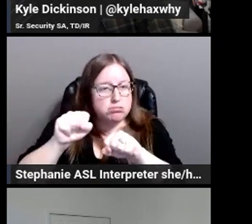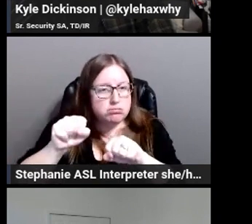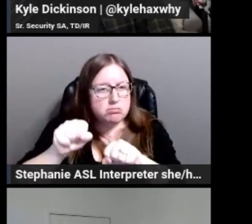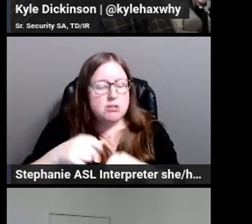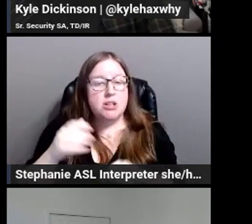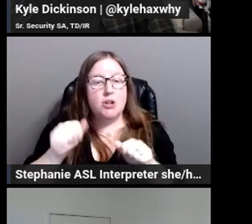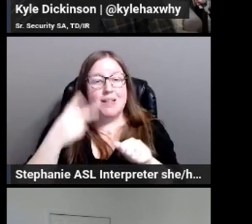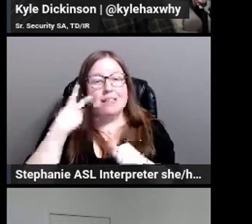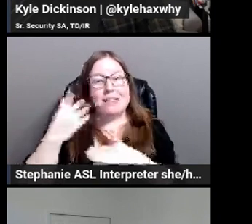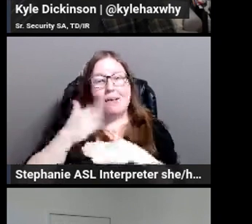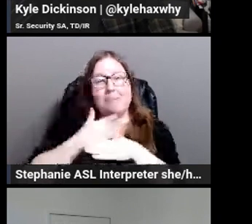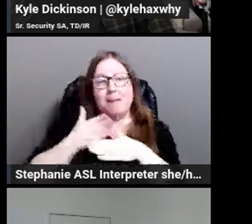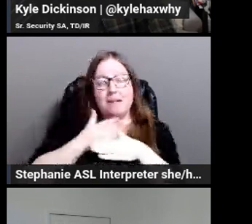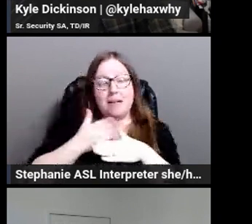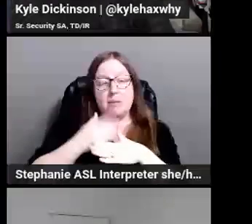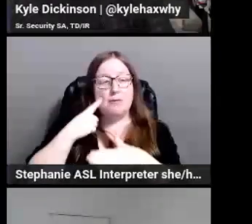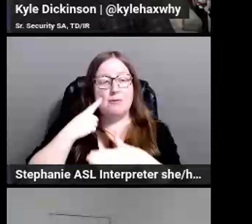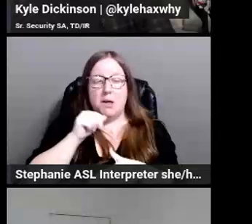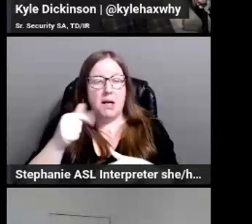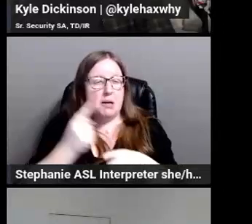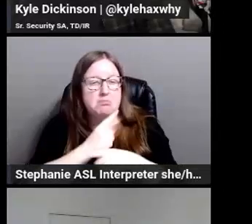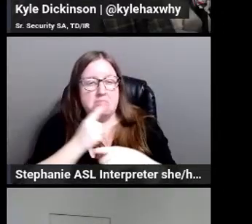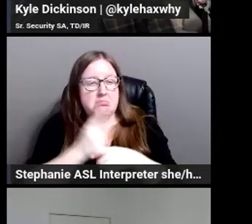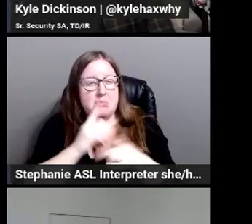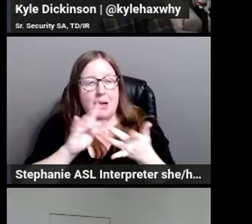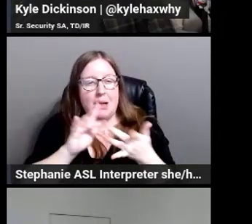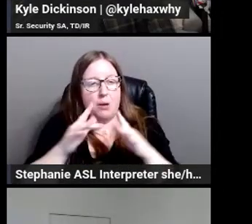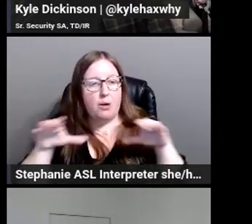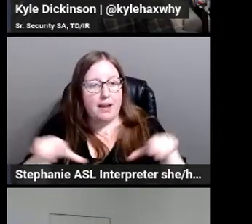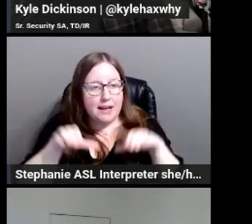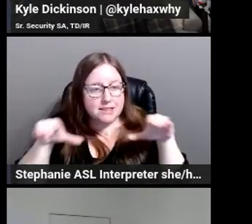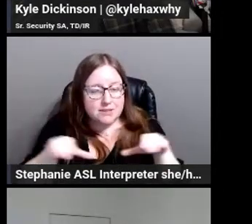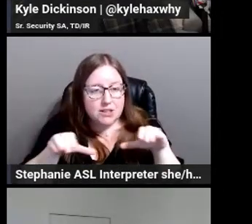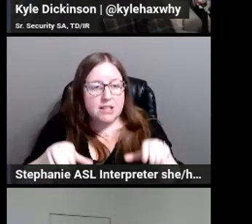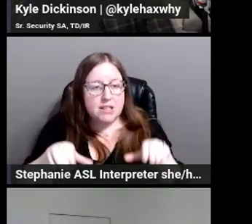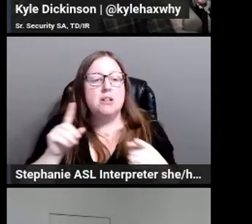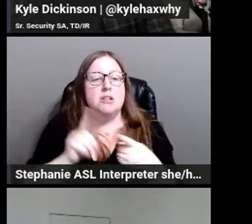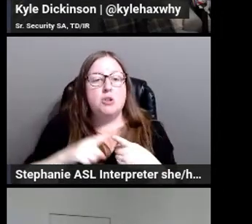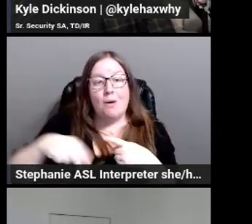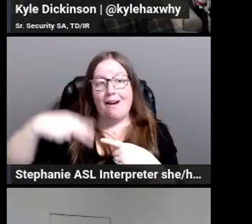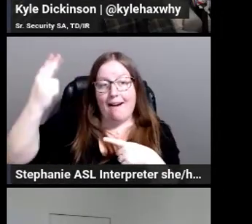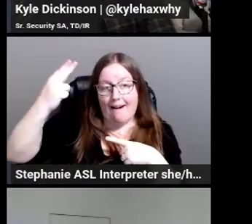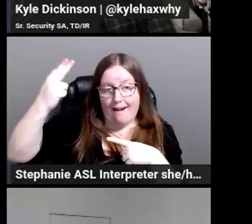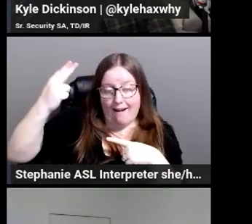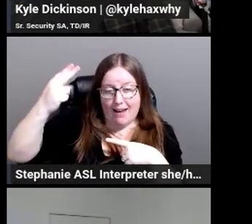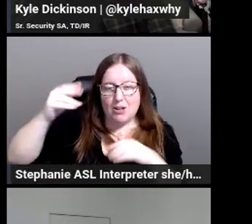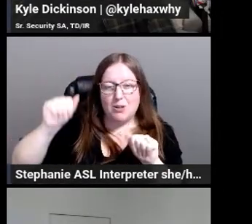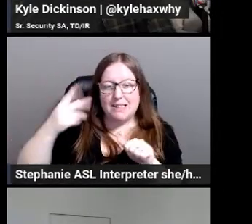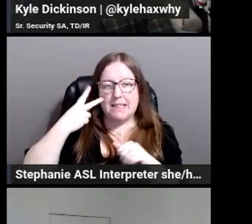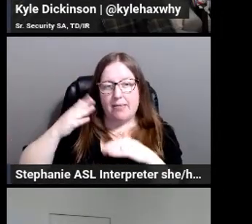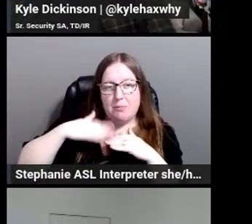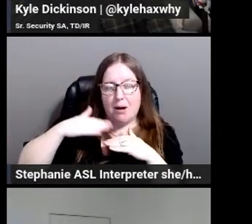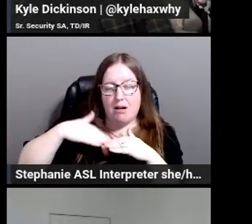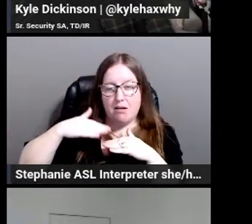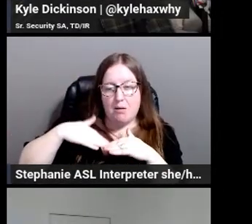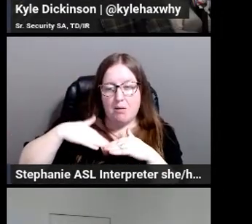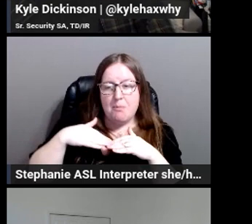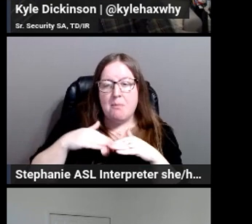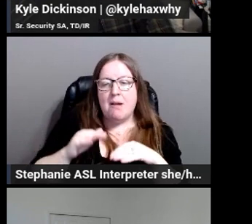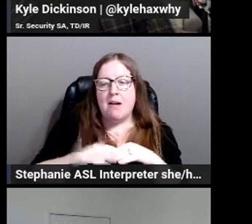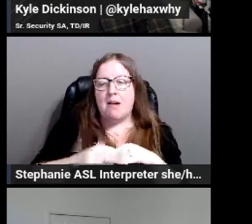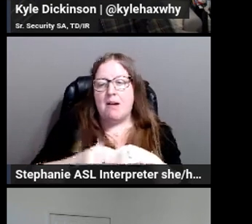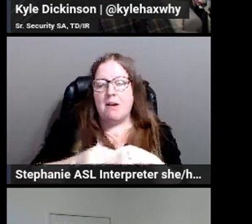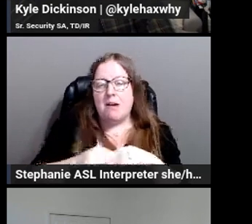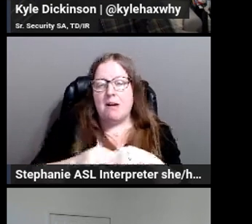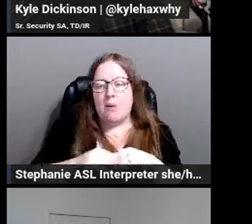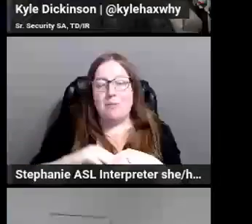a medium for some unusual network activity, and then all the way to a high towards the bottom there, which is that